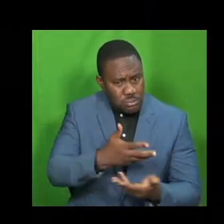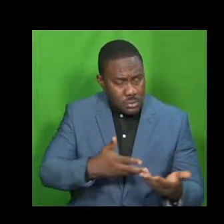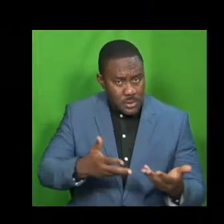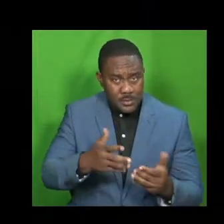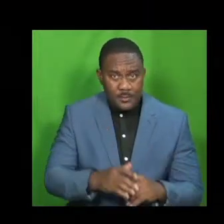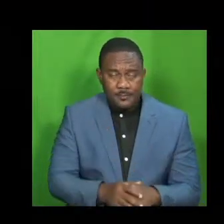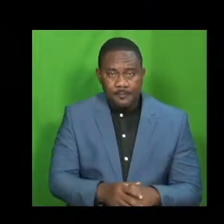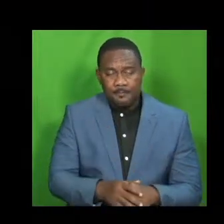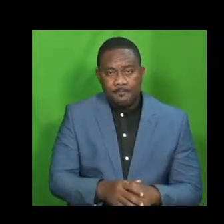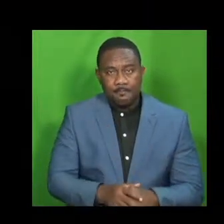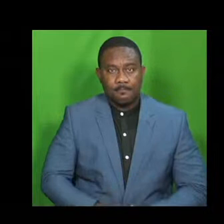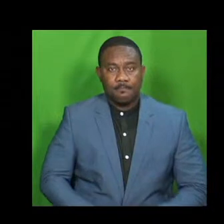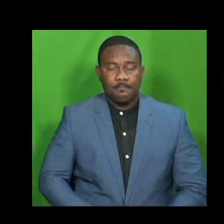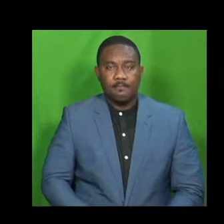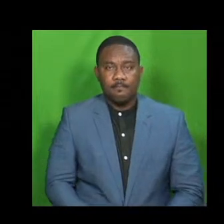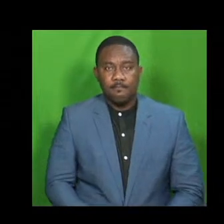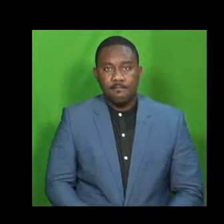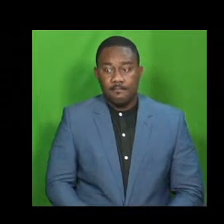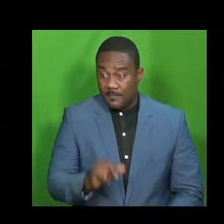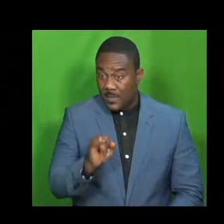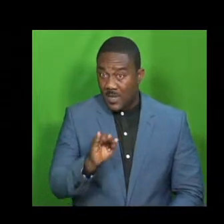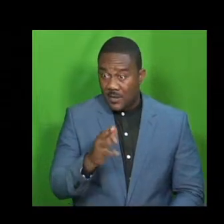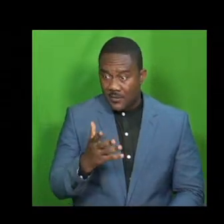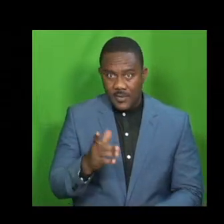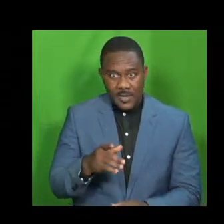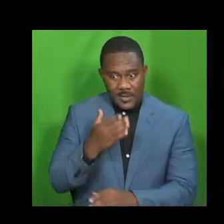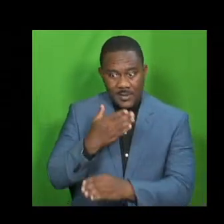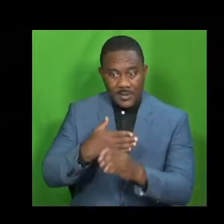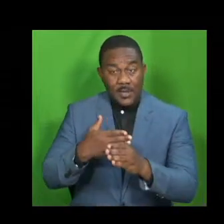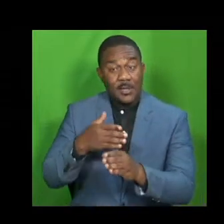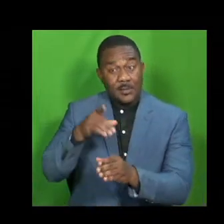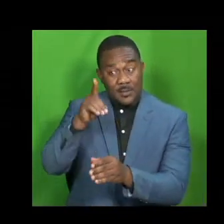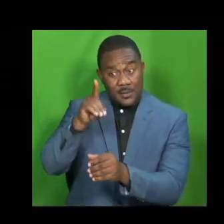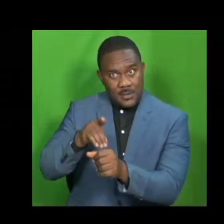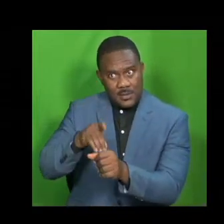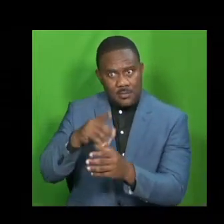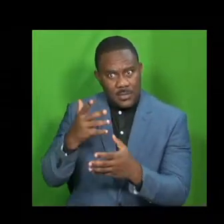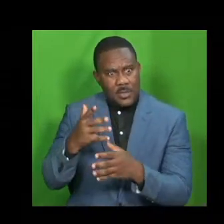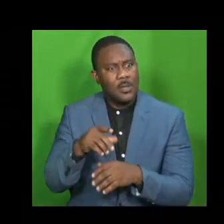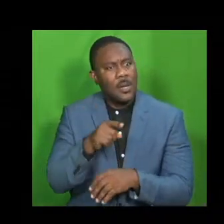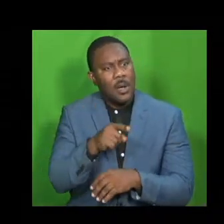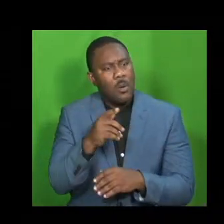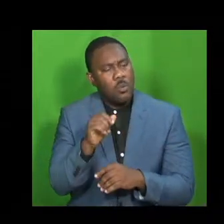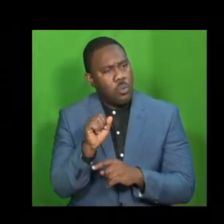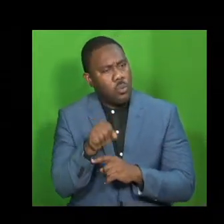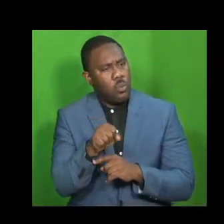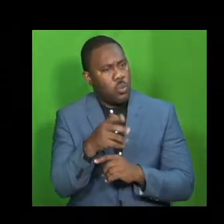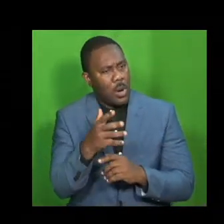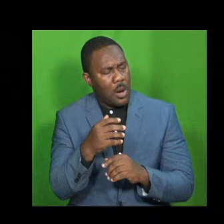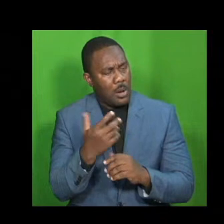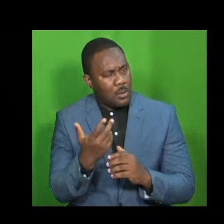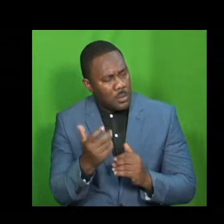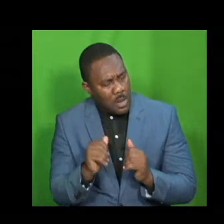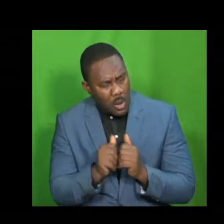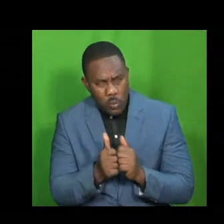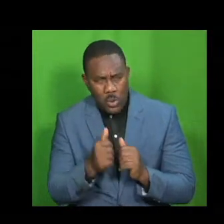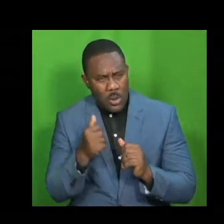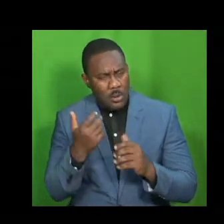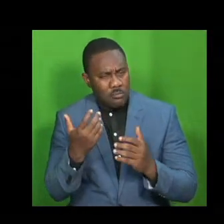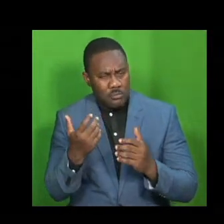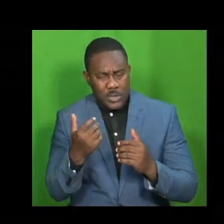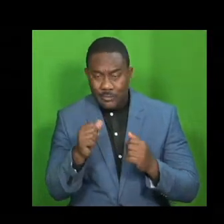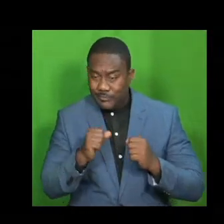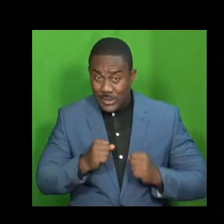the classroom where a physically challenged is able to beat non-physically challenged to mathematics or to any